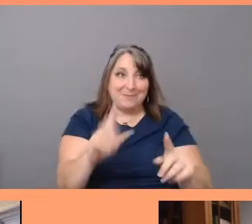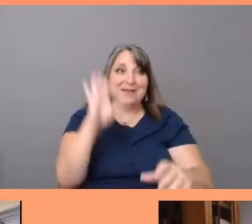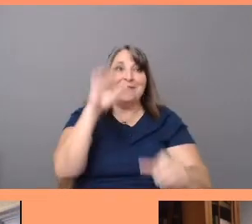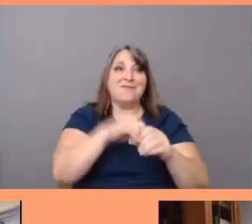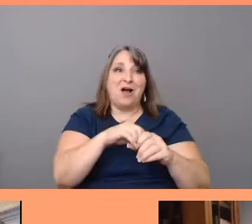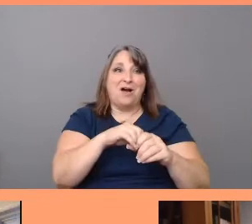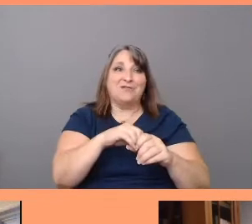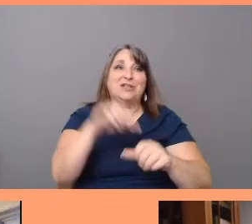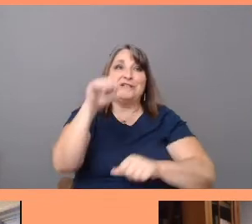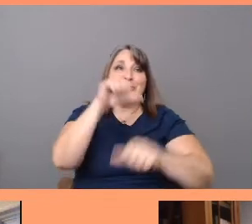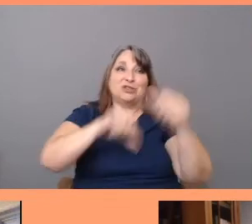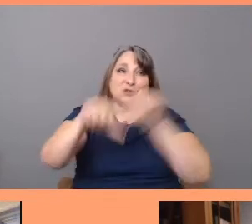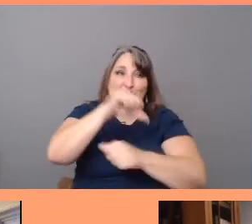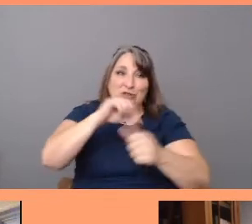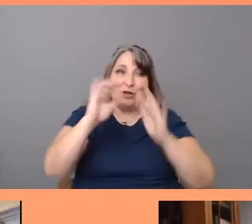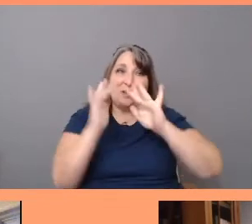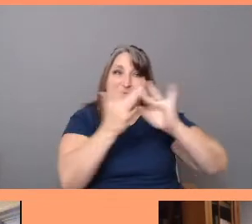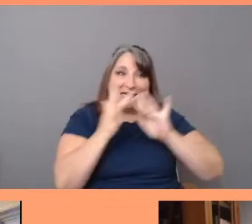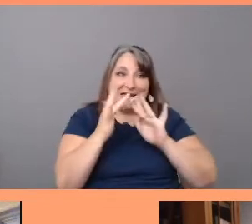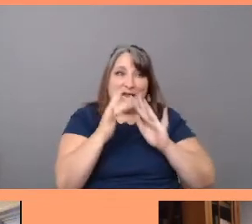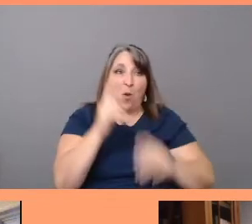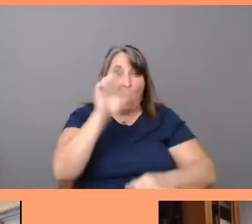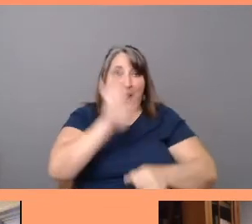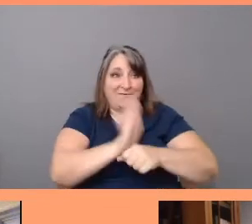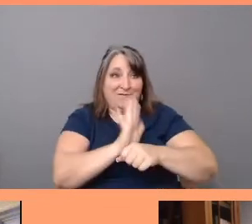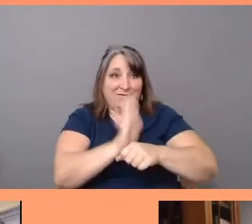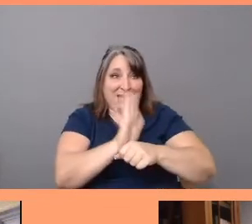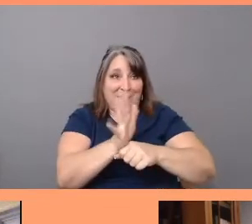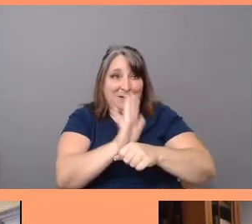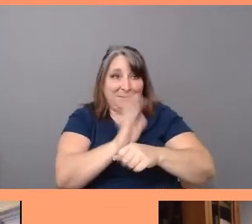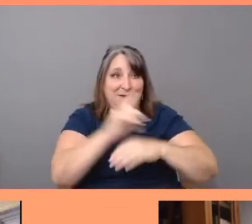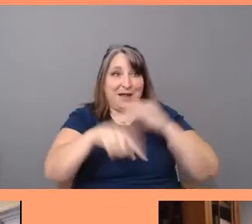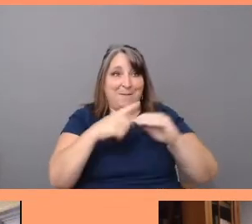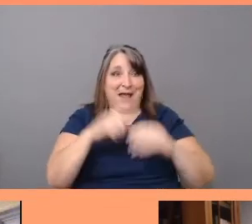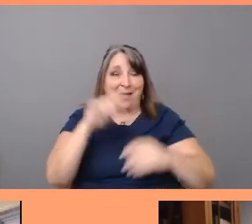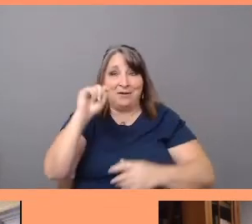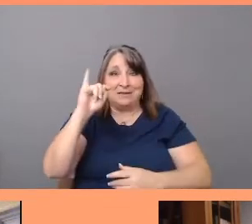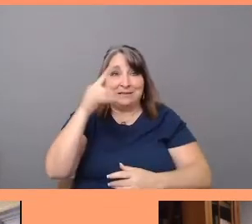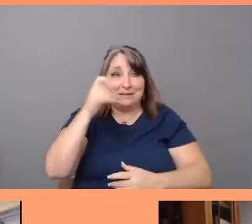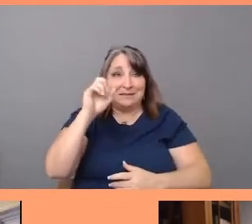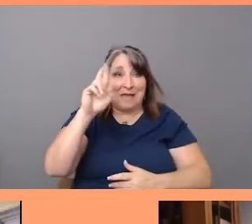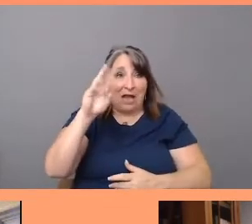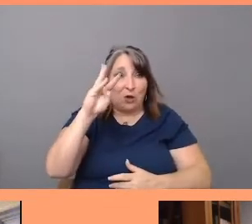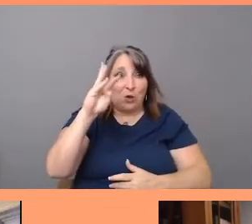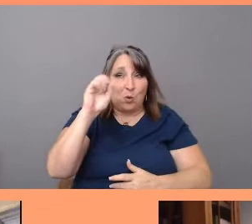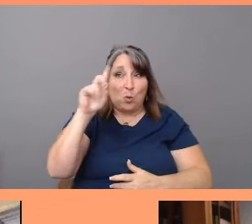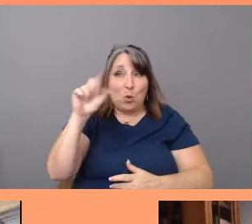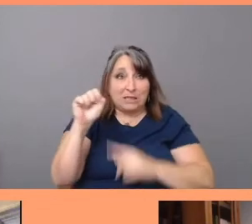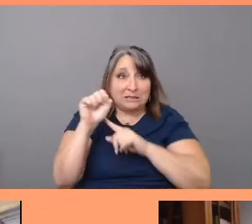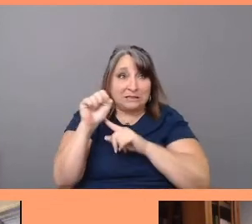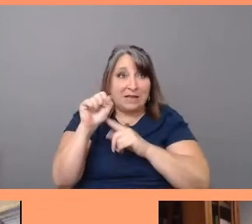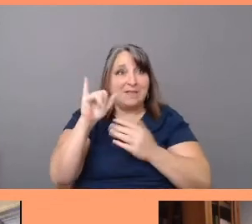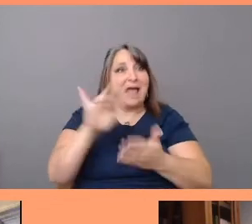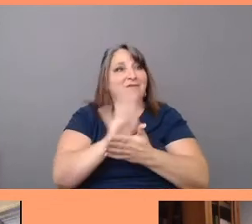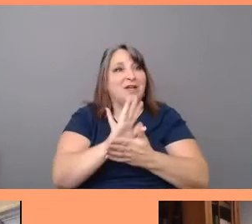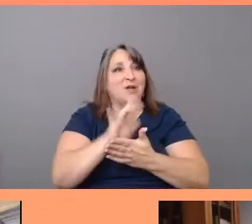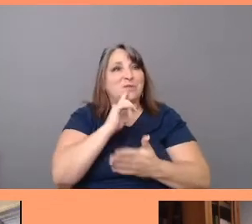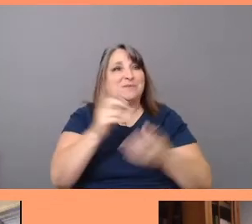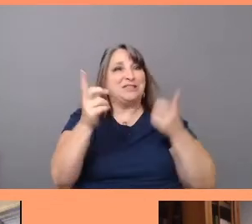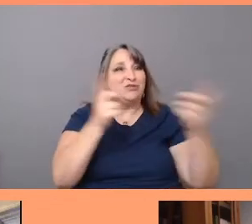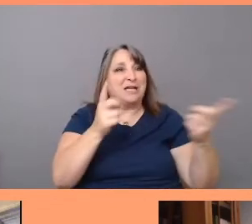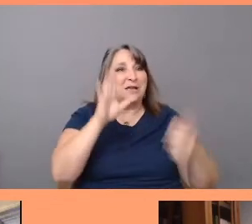media, in which a film about Tiger Woods, which was being directed by two white